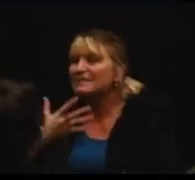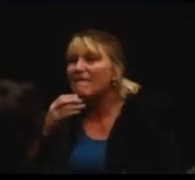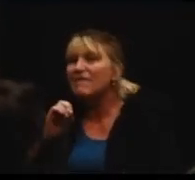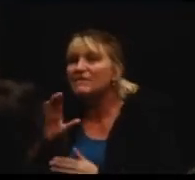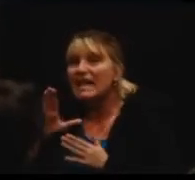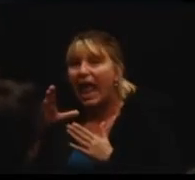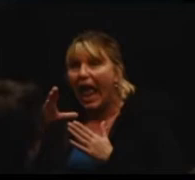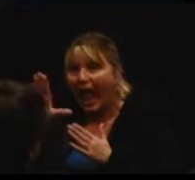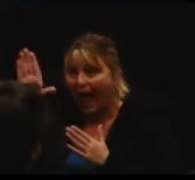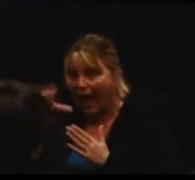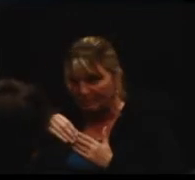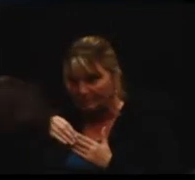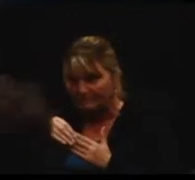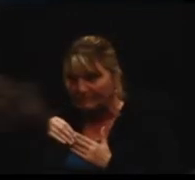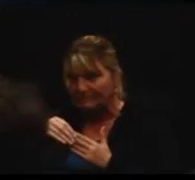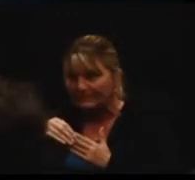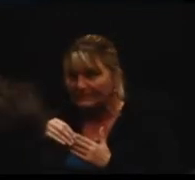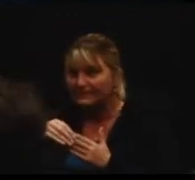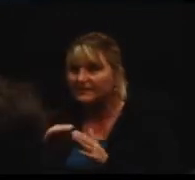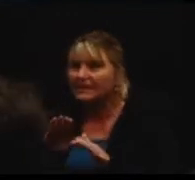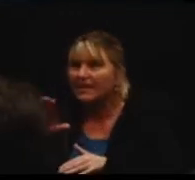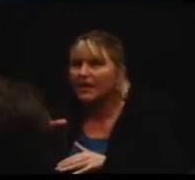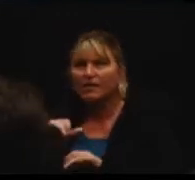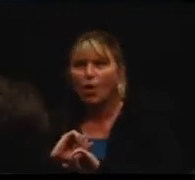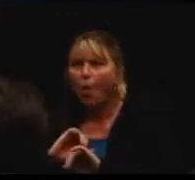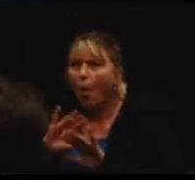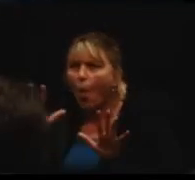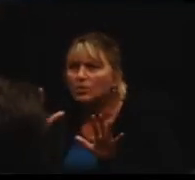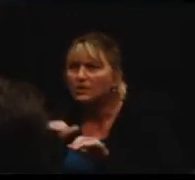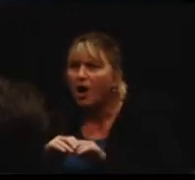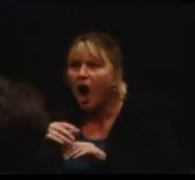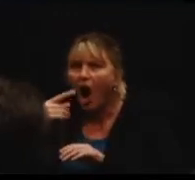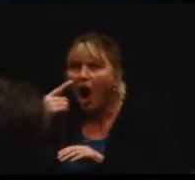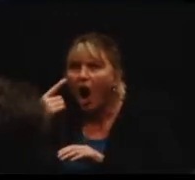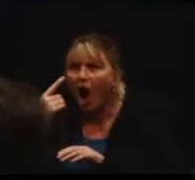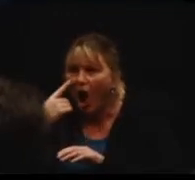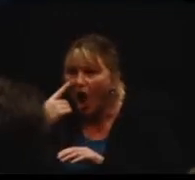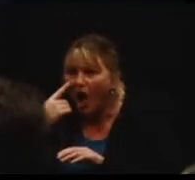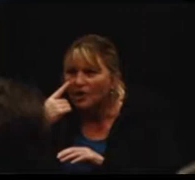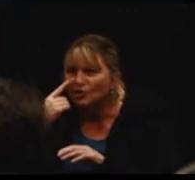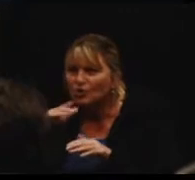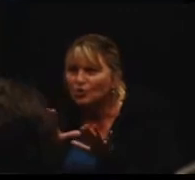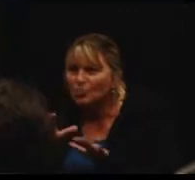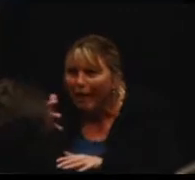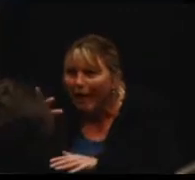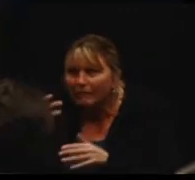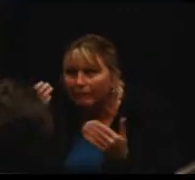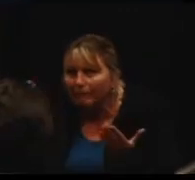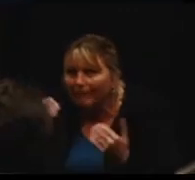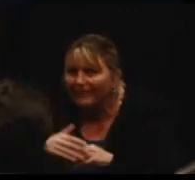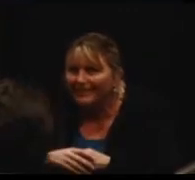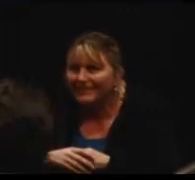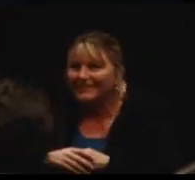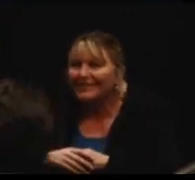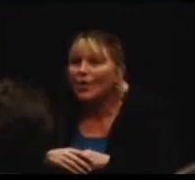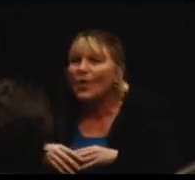there at the moment, including the pretty awesome iSuper 8, which is, I would categorise, and I hope it's not wrong, as the Instagram